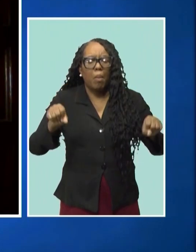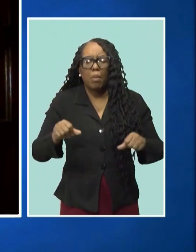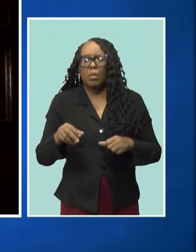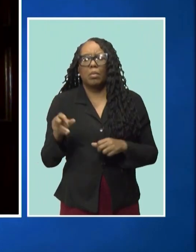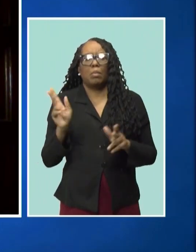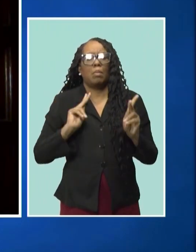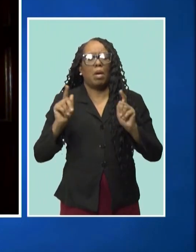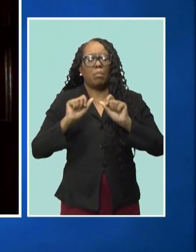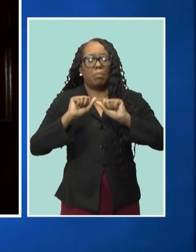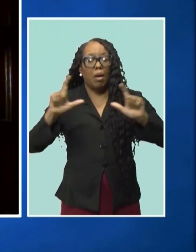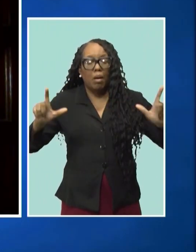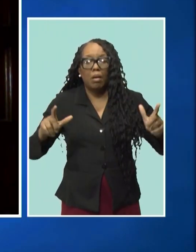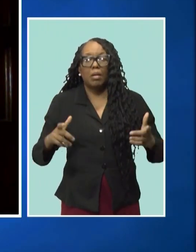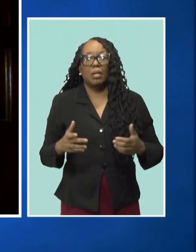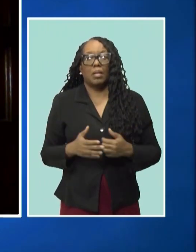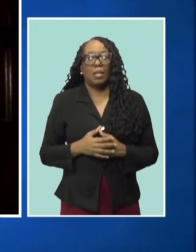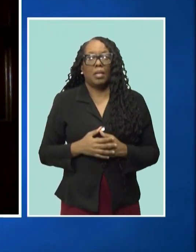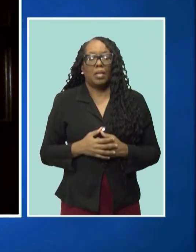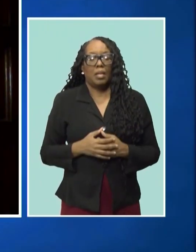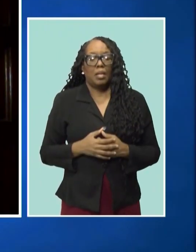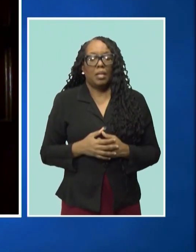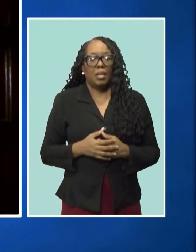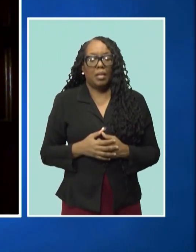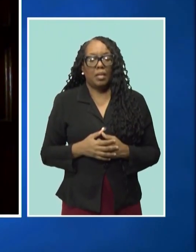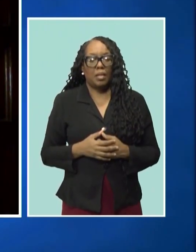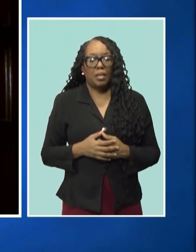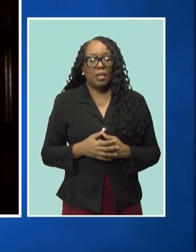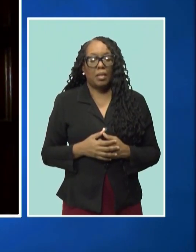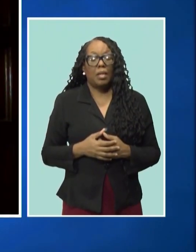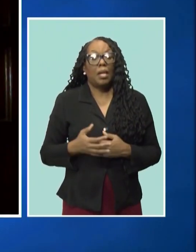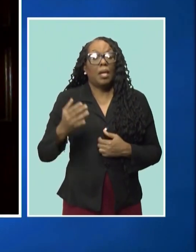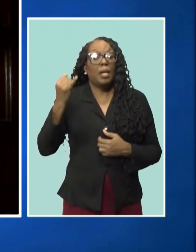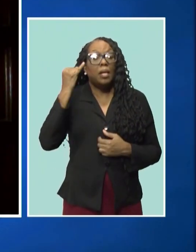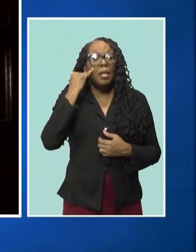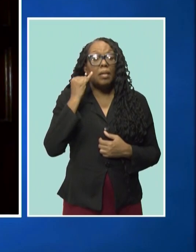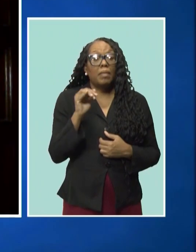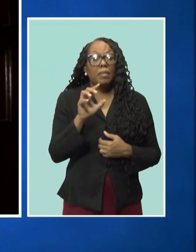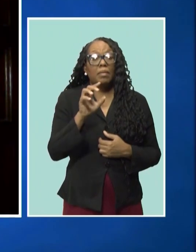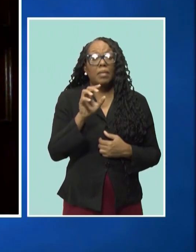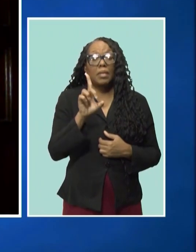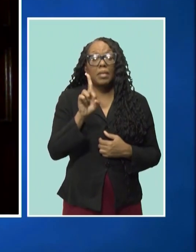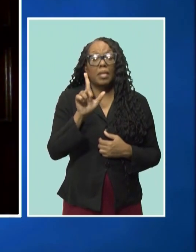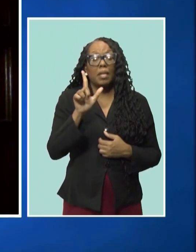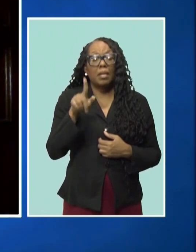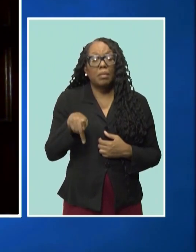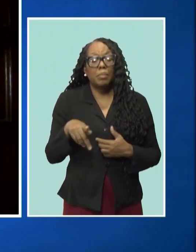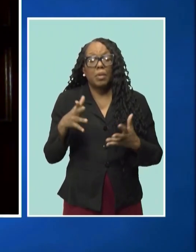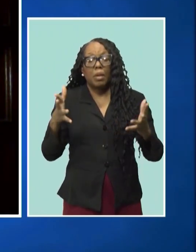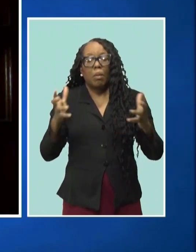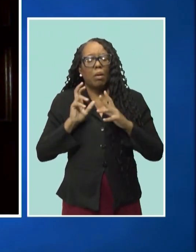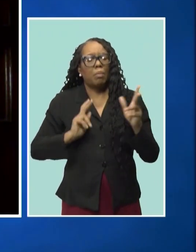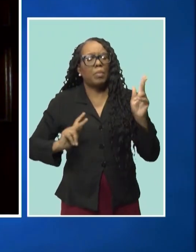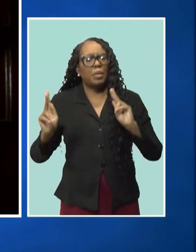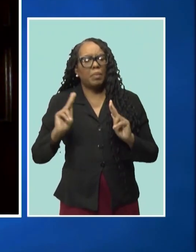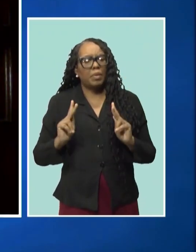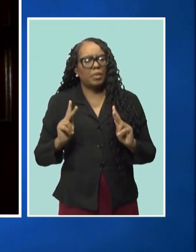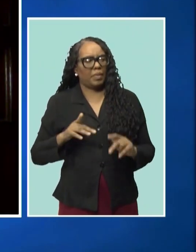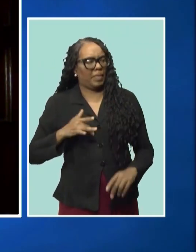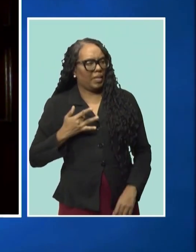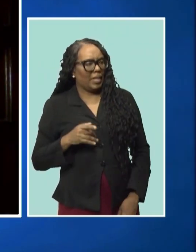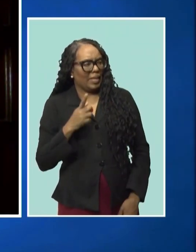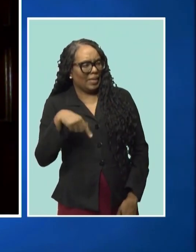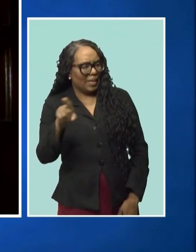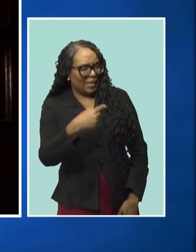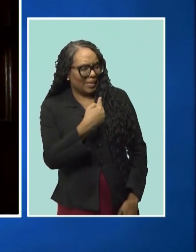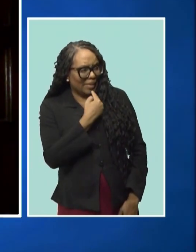The only way the Democratic Labour Party is going to settle things is if they start to think internally,